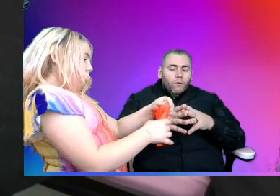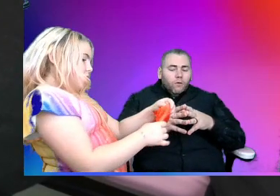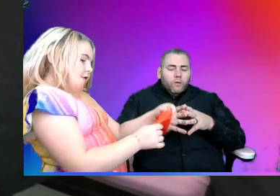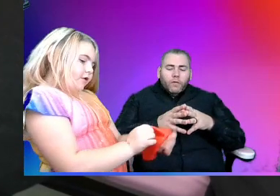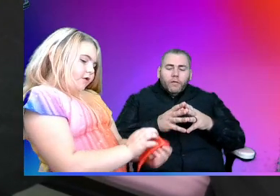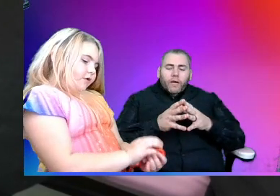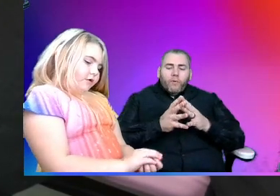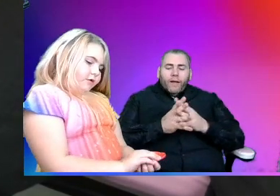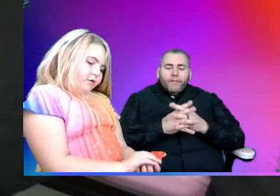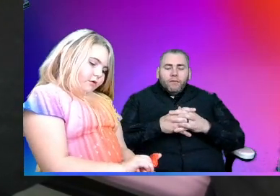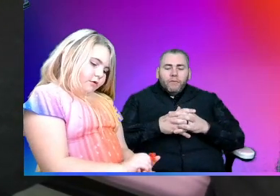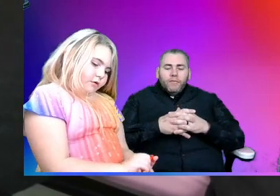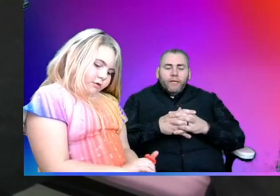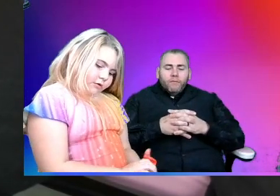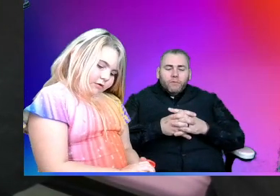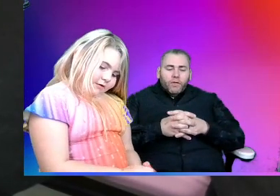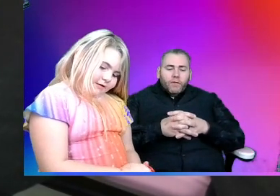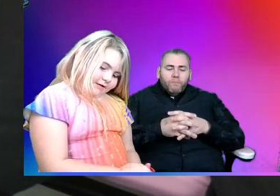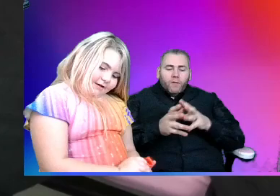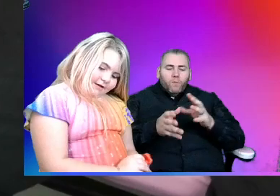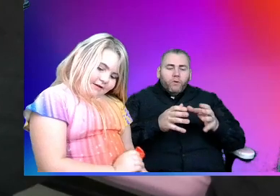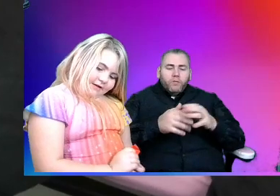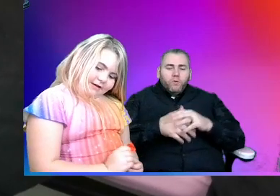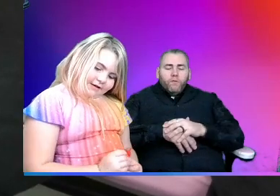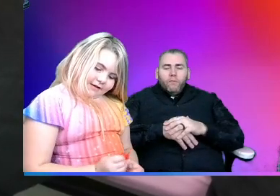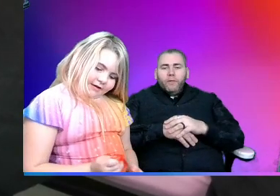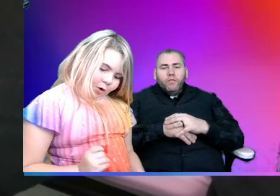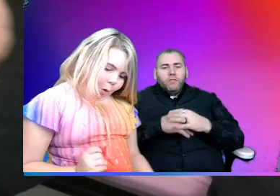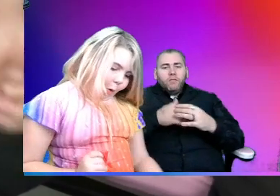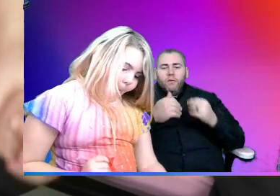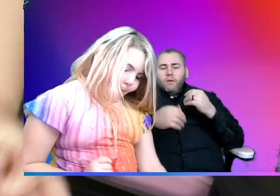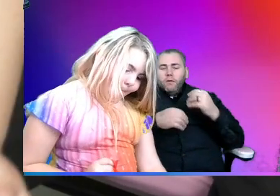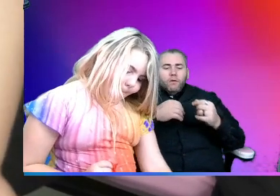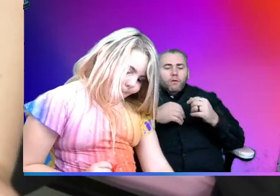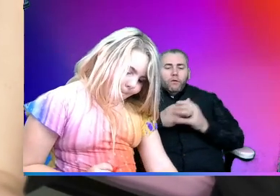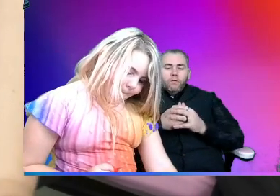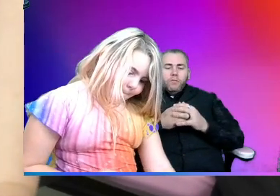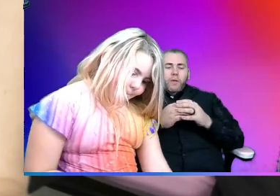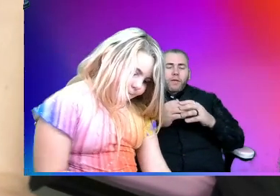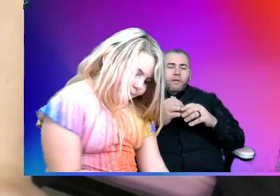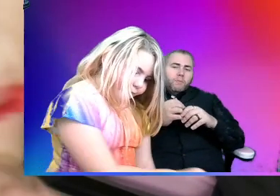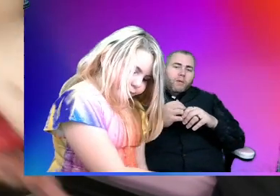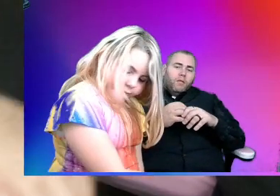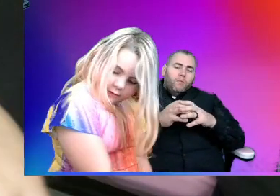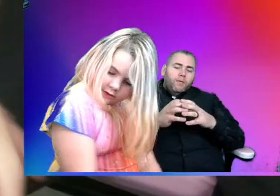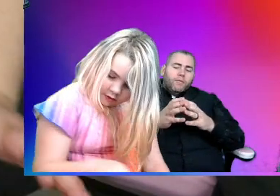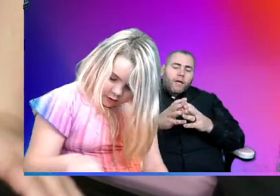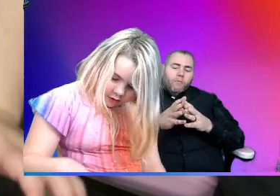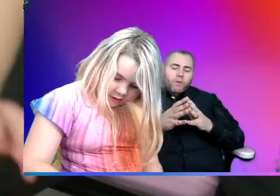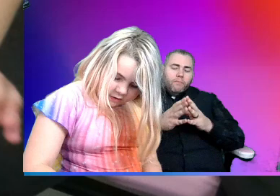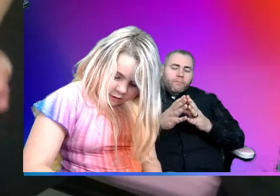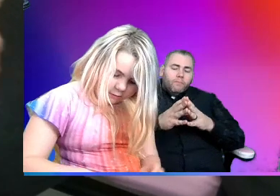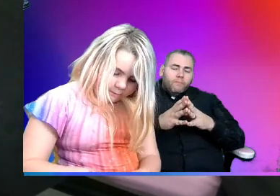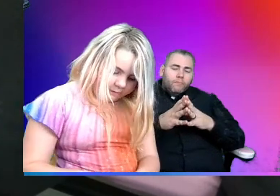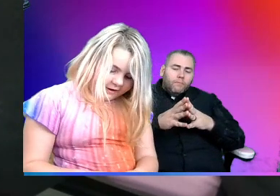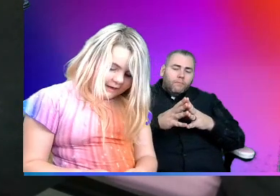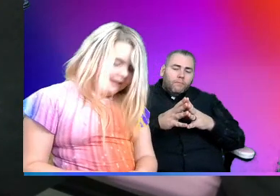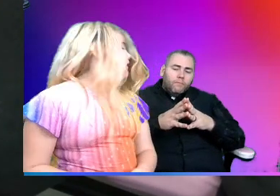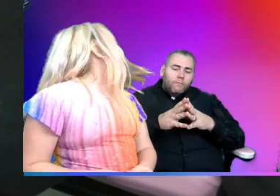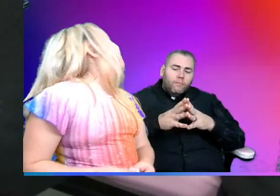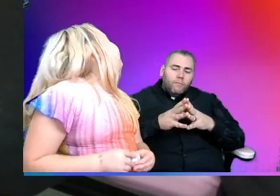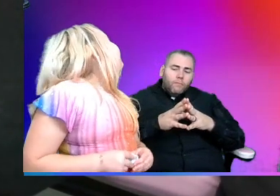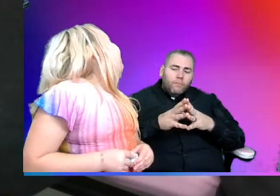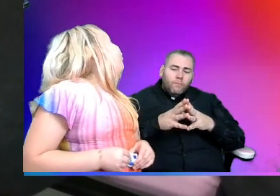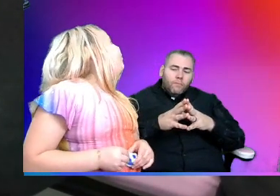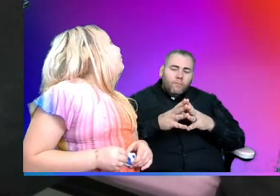This is a little silk. You gotta practice some of these items. You gotta pick one or two of them and just, you know, spend a little bit of time with them. I